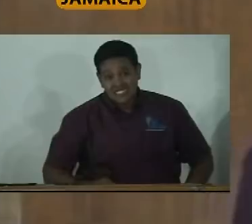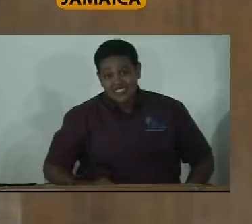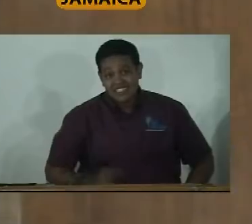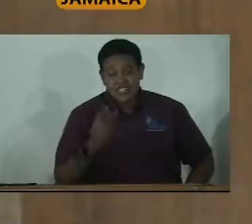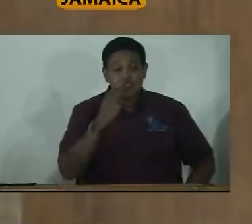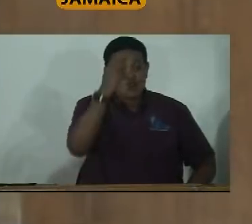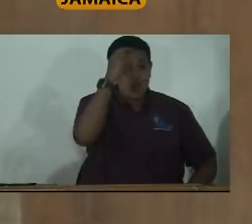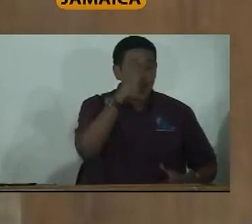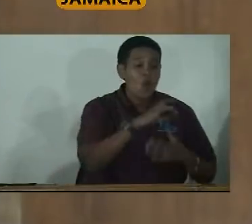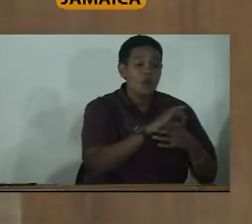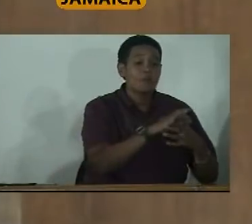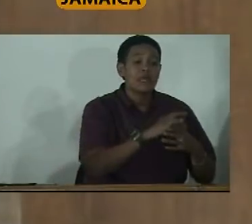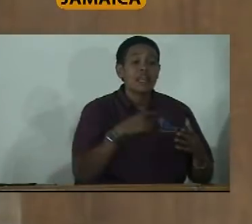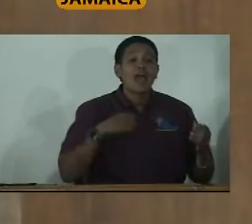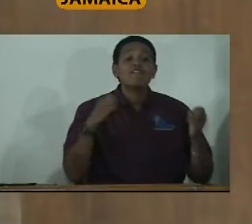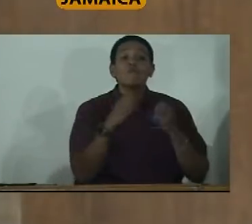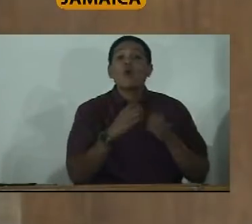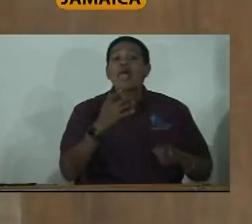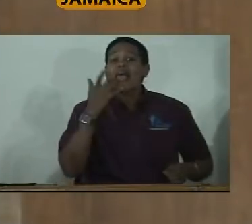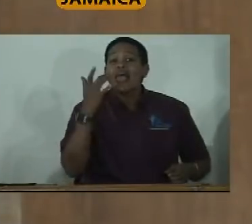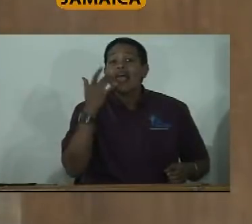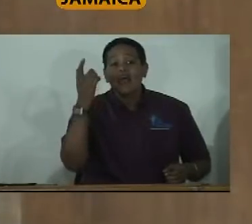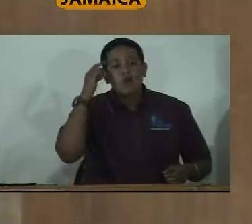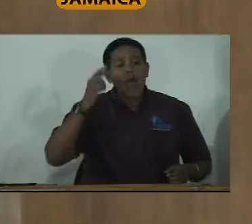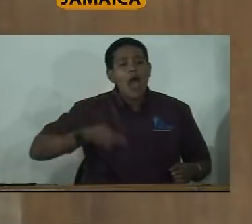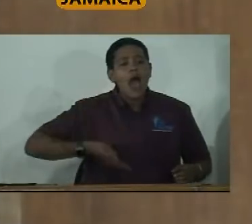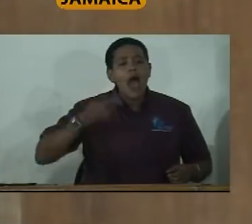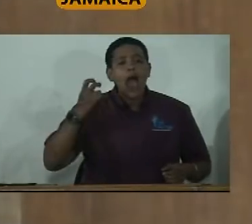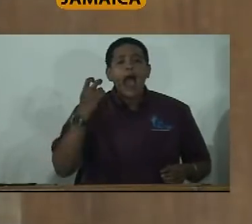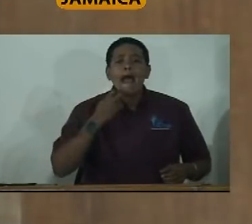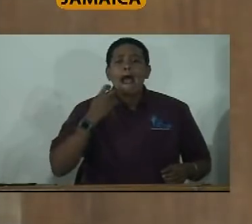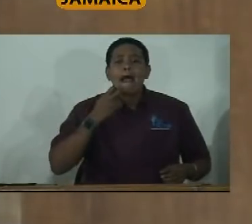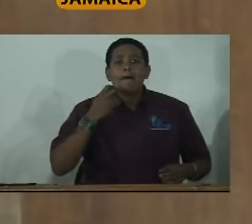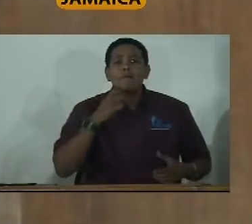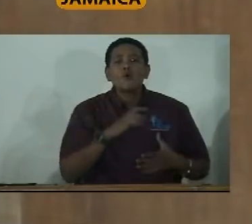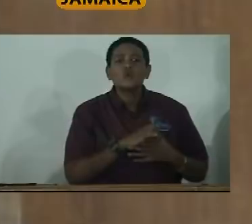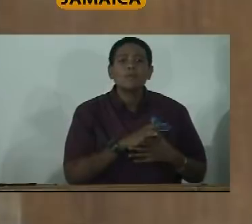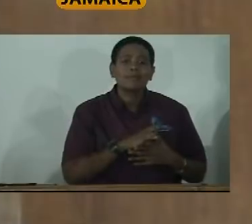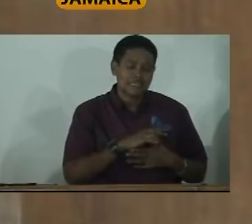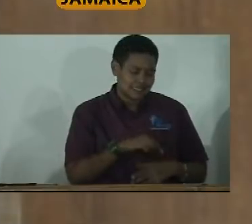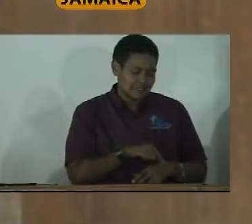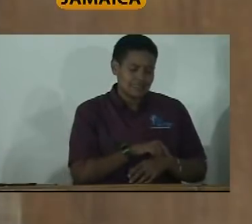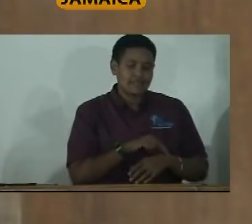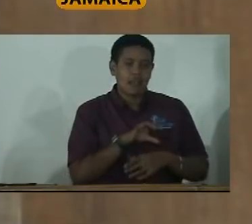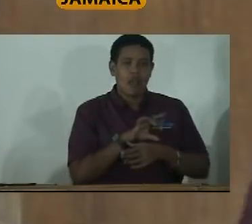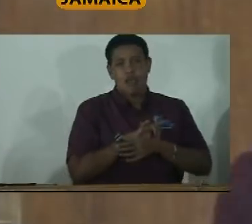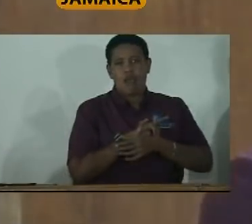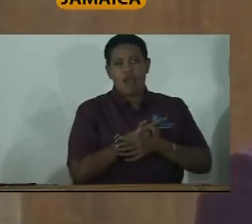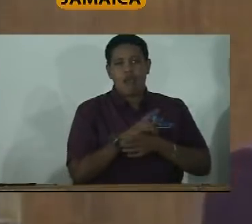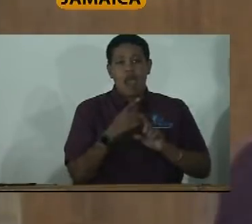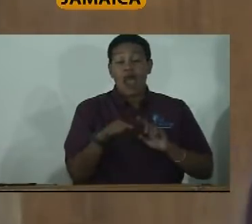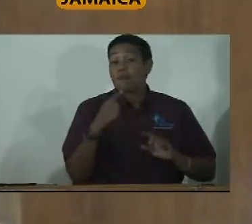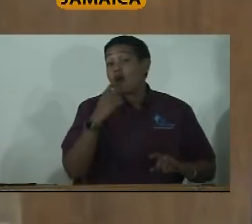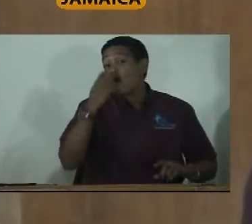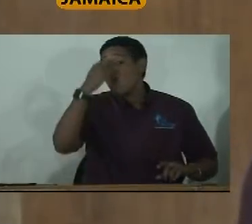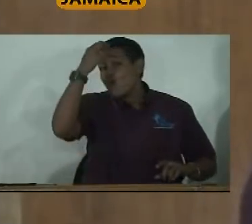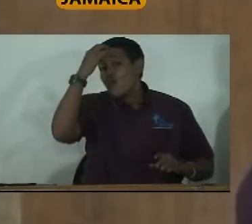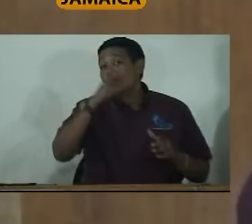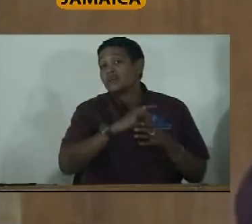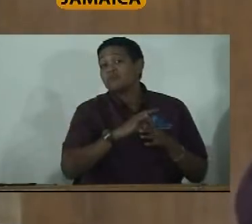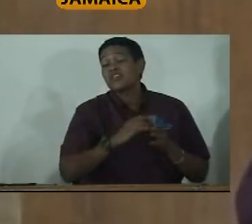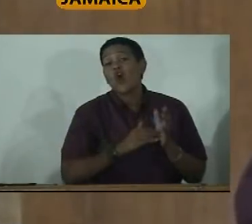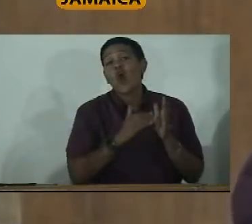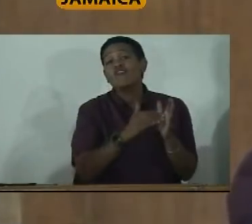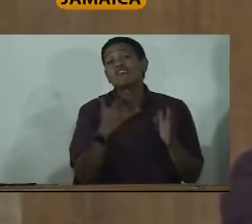meat have more taste because of a higher bone to meat ratio. And goat meat is often